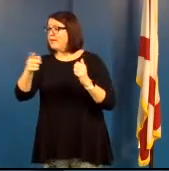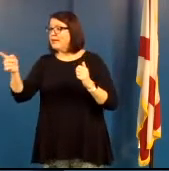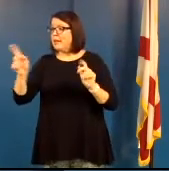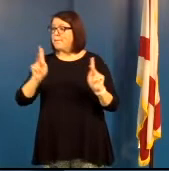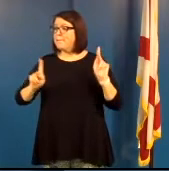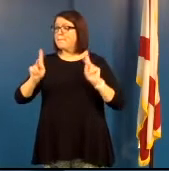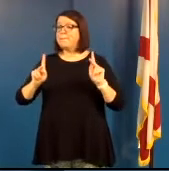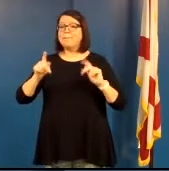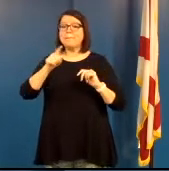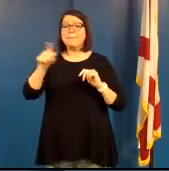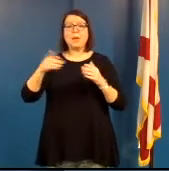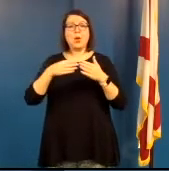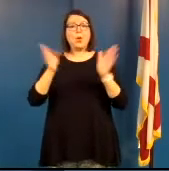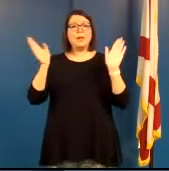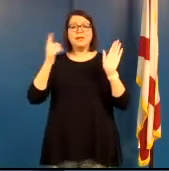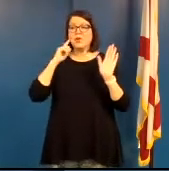participate in public comment?